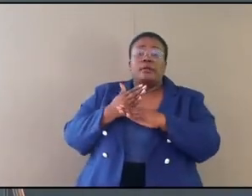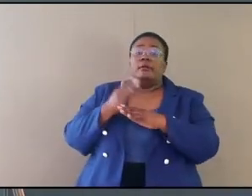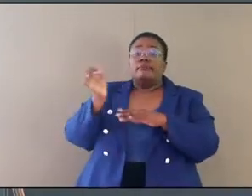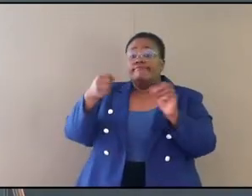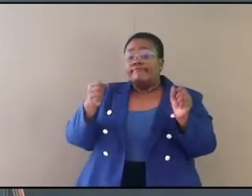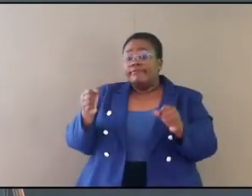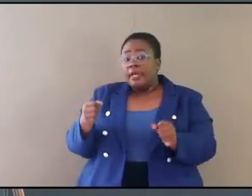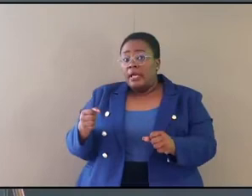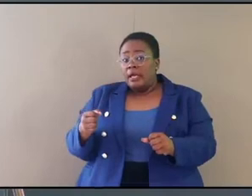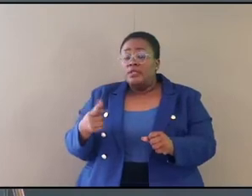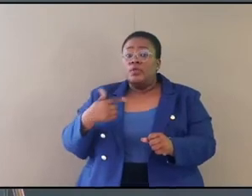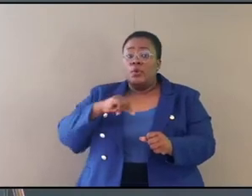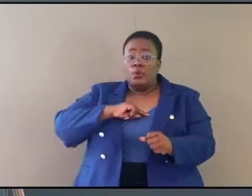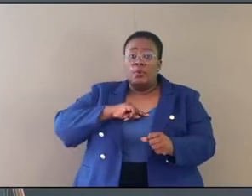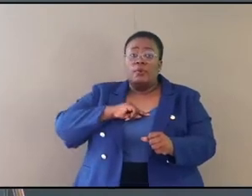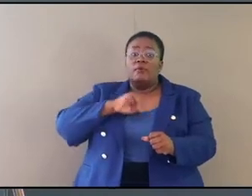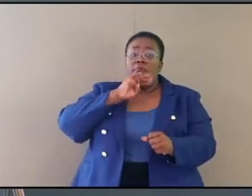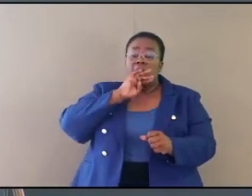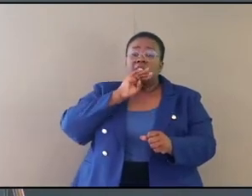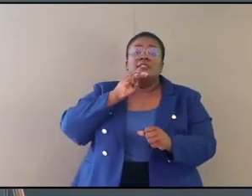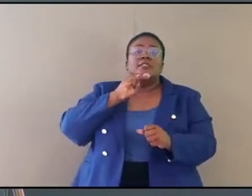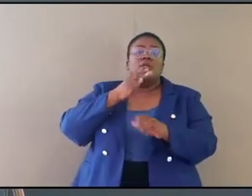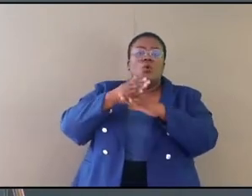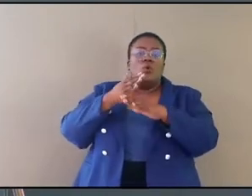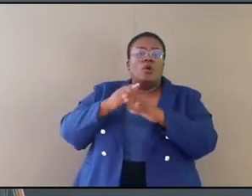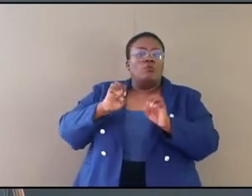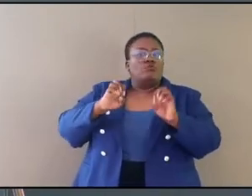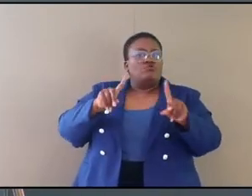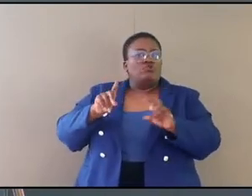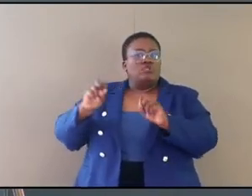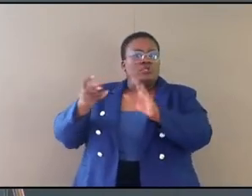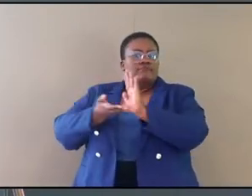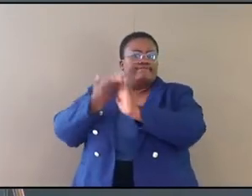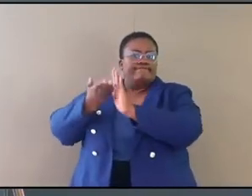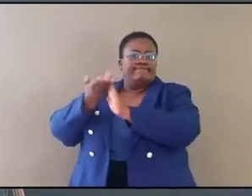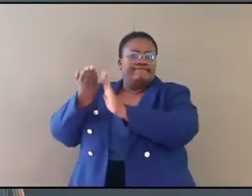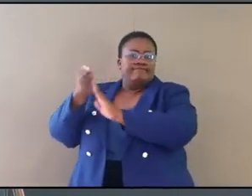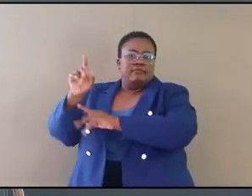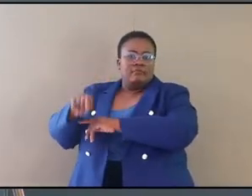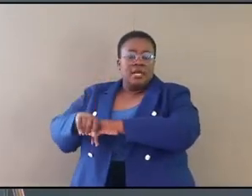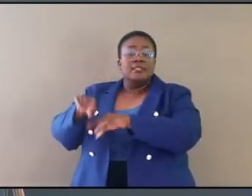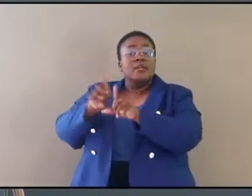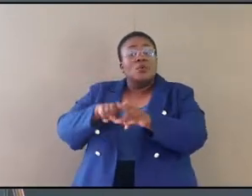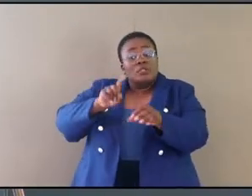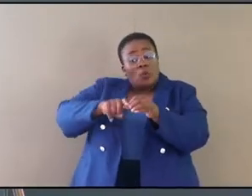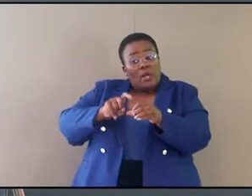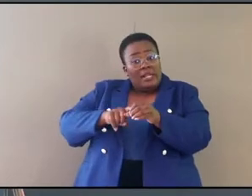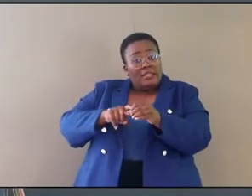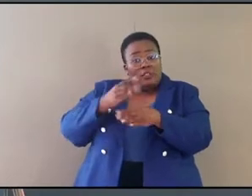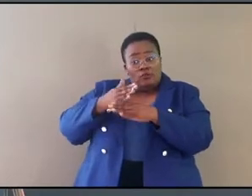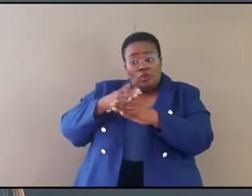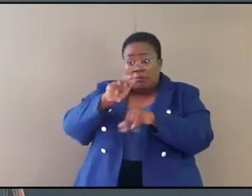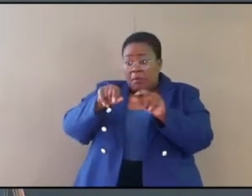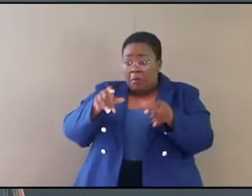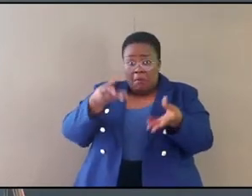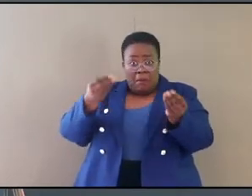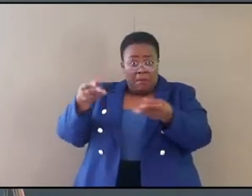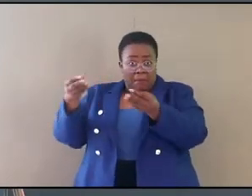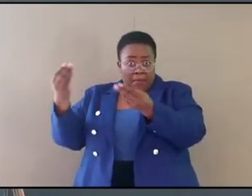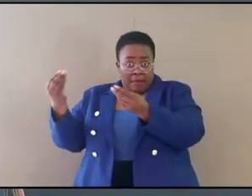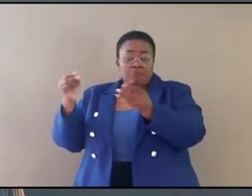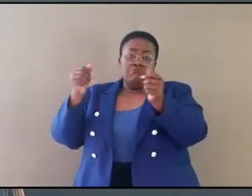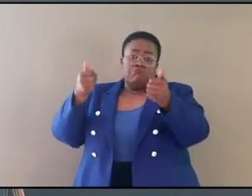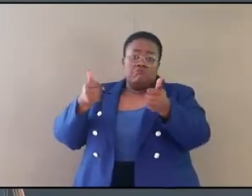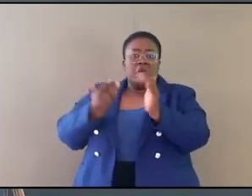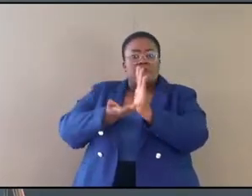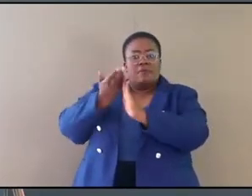We need to increase employment opportunities in the country. And we also need to improve the quality of jobs that people have so that they are better able to support their